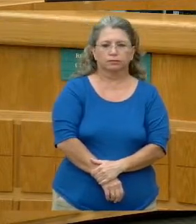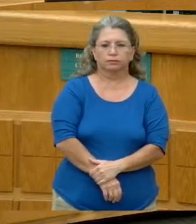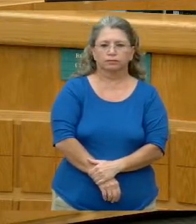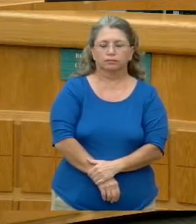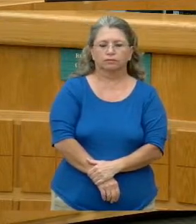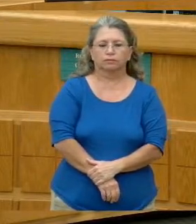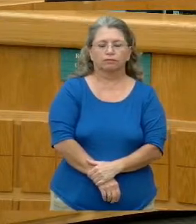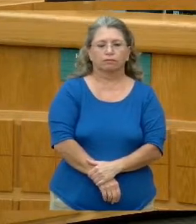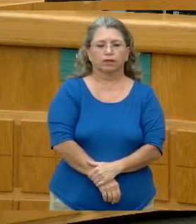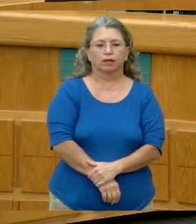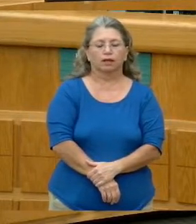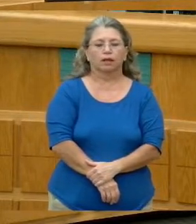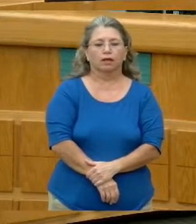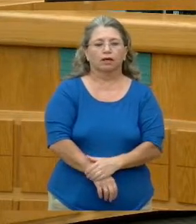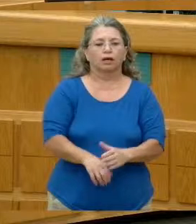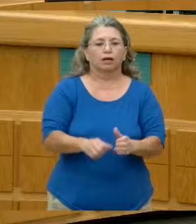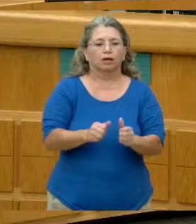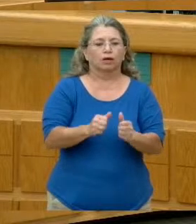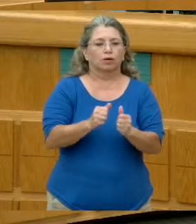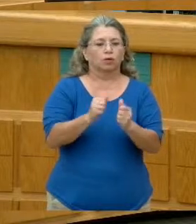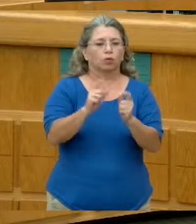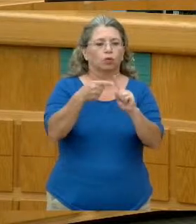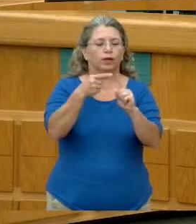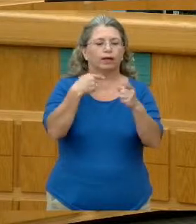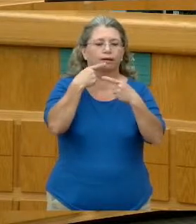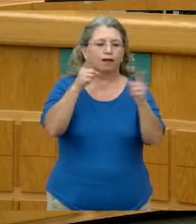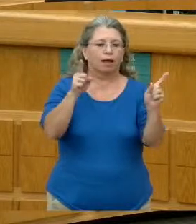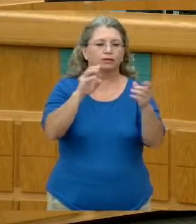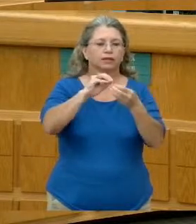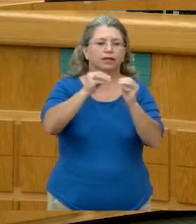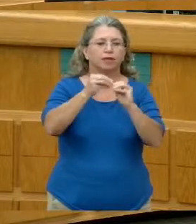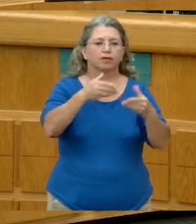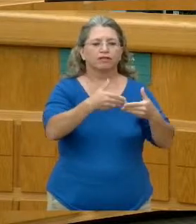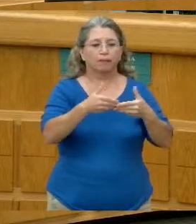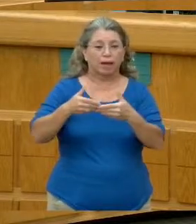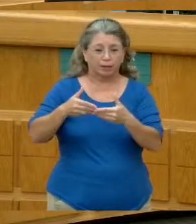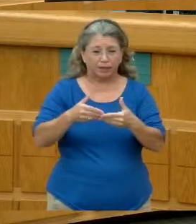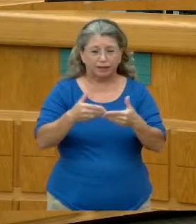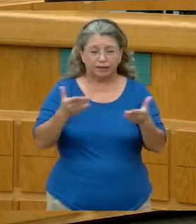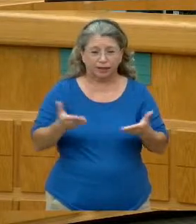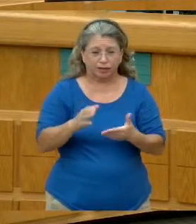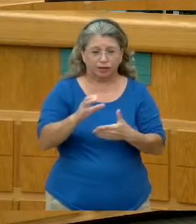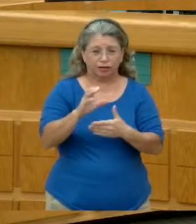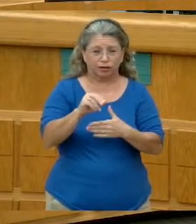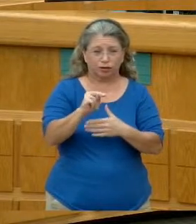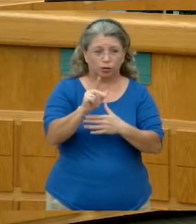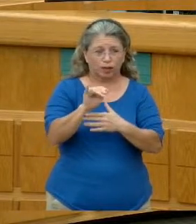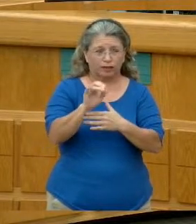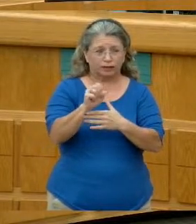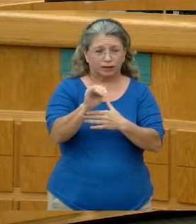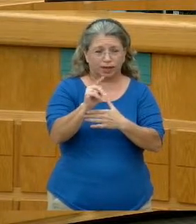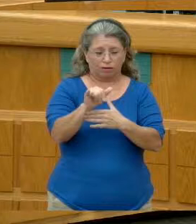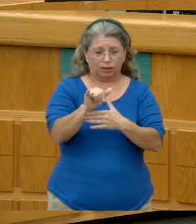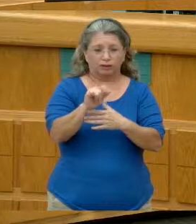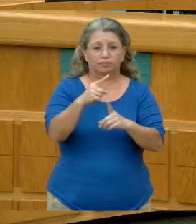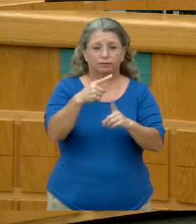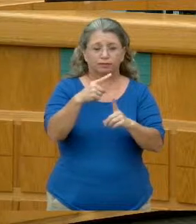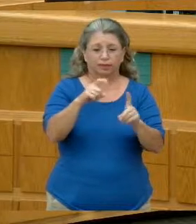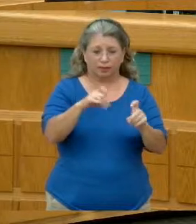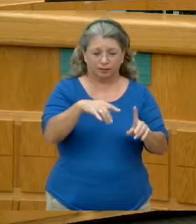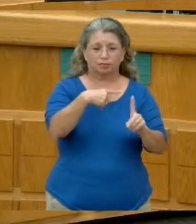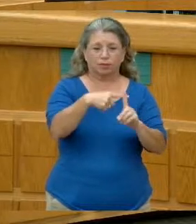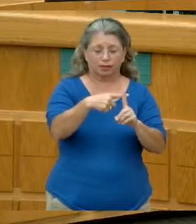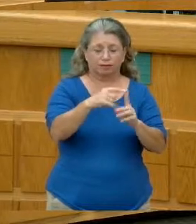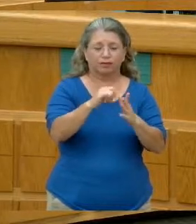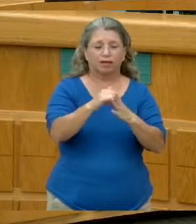So the announcement of the number of babies that we have seen here in Nueces County that have tested positive for COVID-19 have brought up a